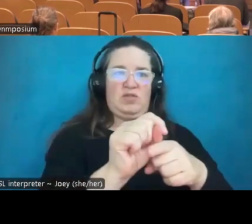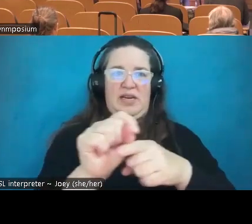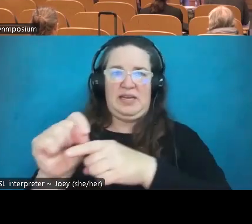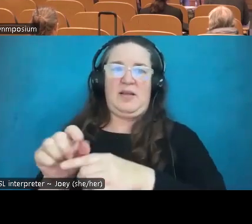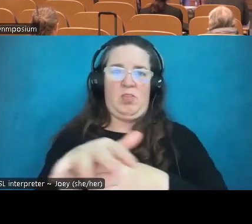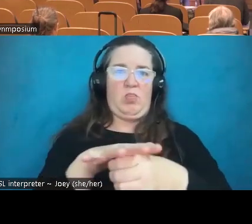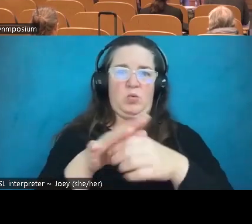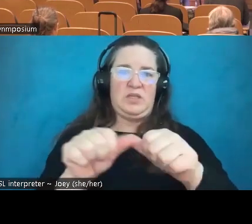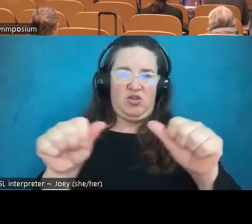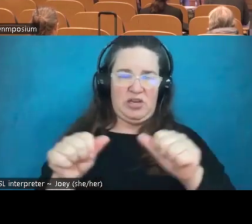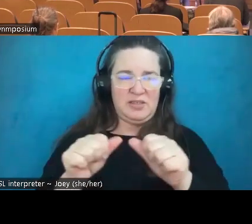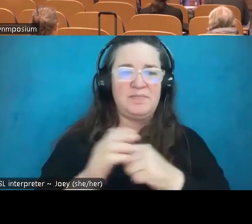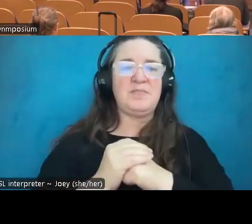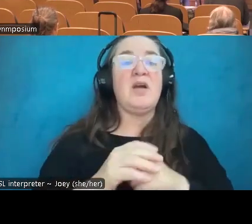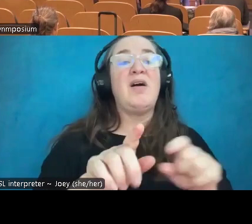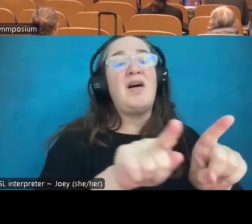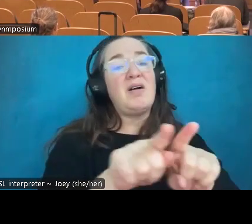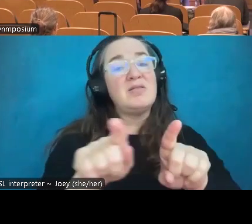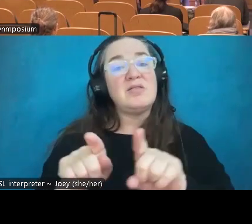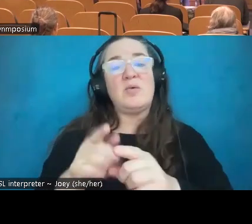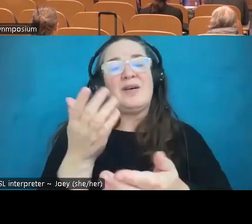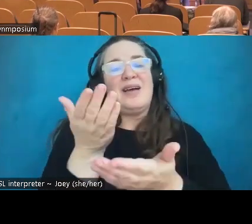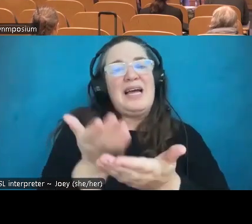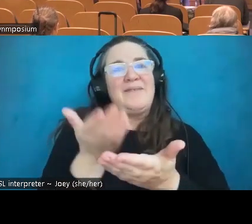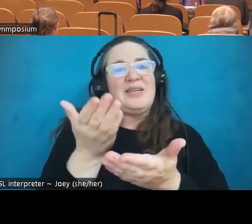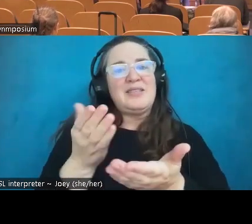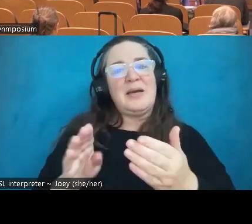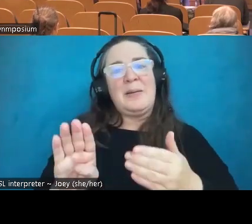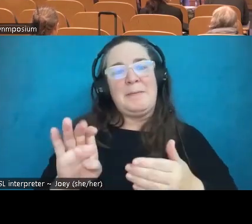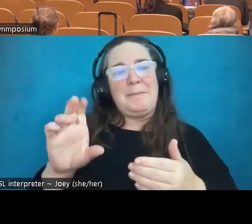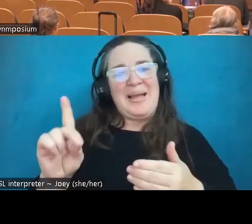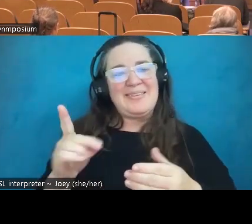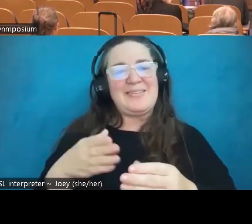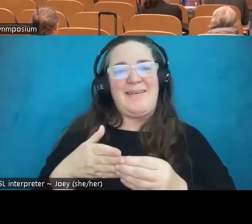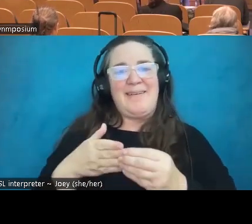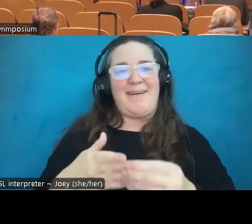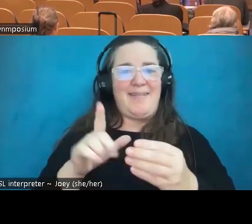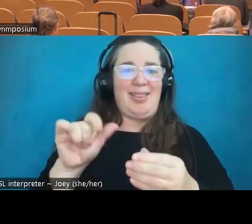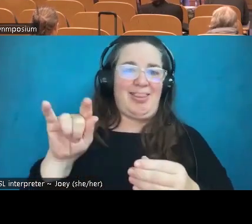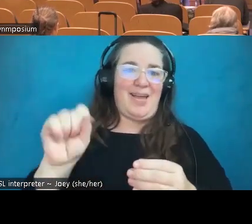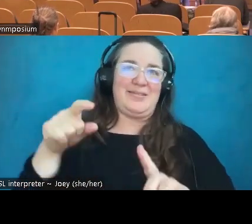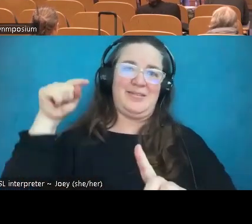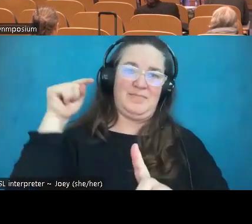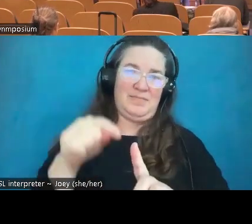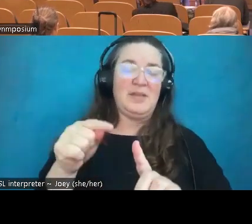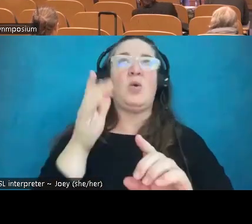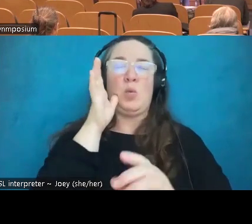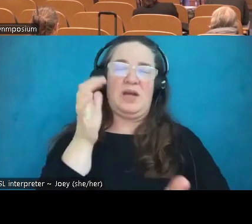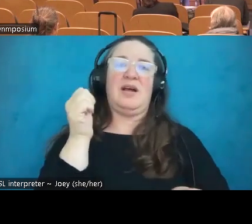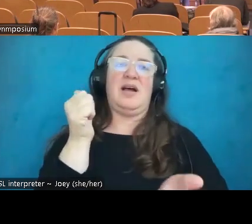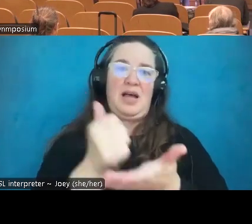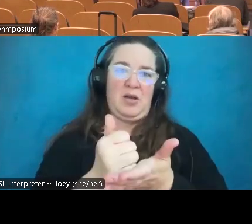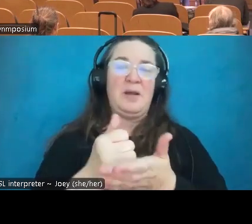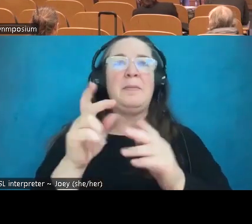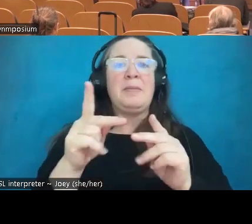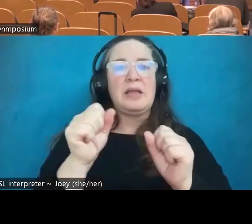where evidence-based guidelines will be really helpful. If we have universal guidelines that people can reference, that there is some awareness about it in the